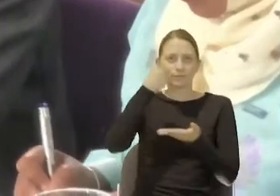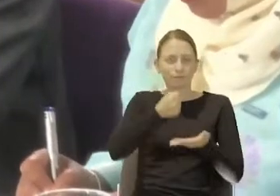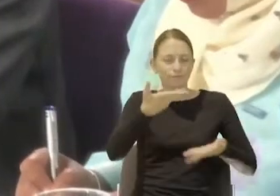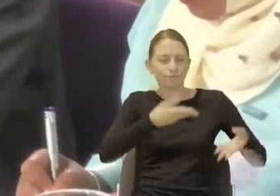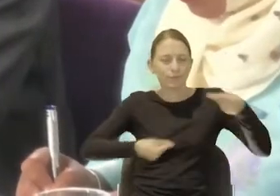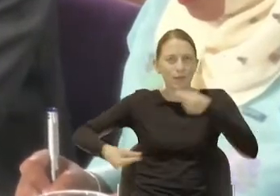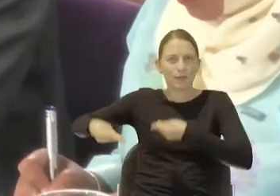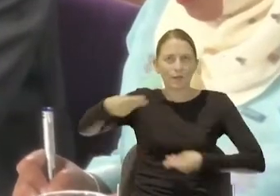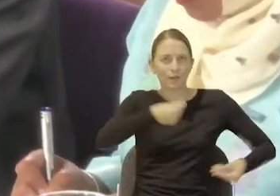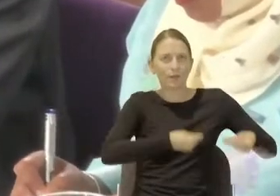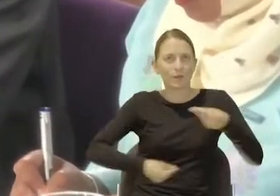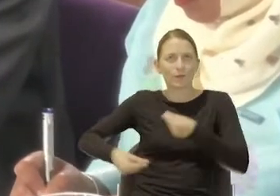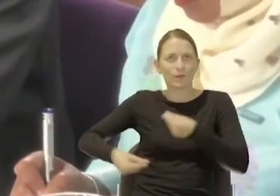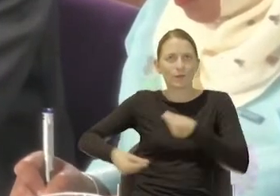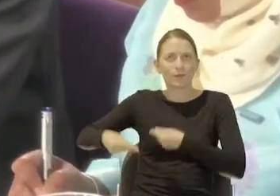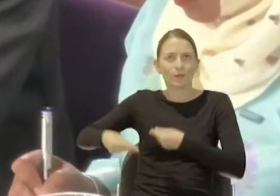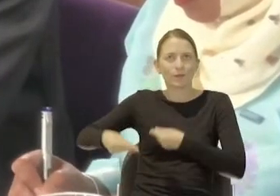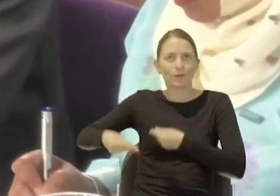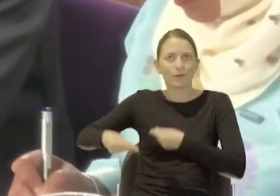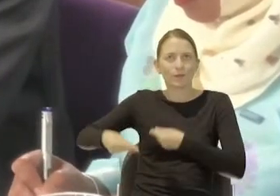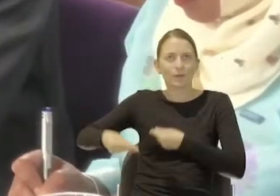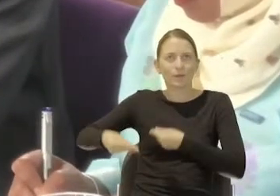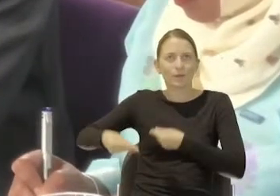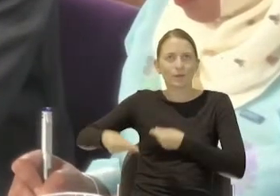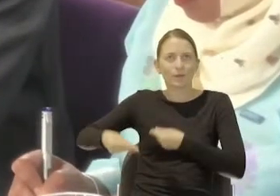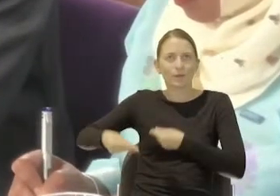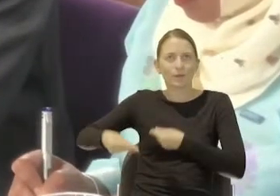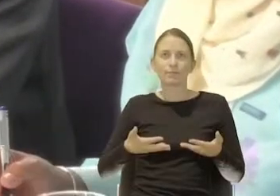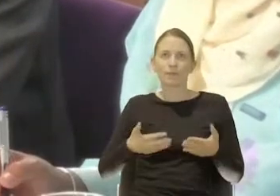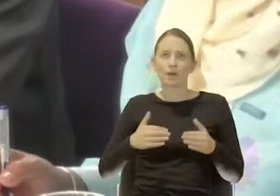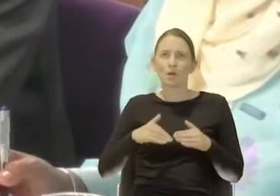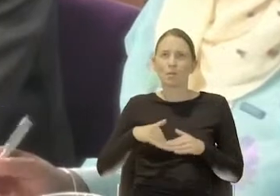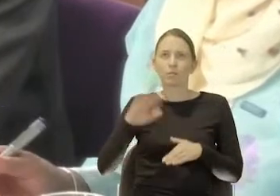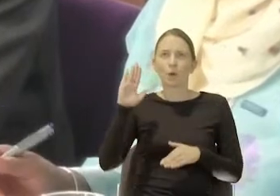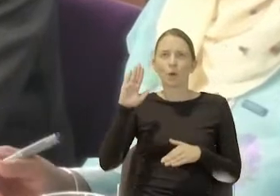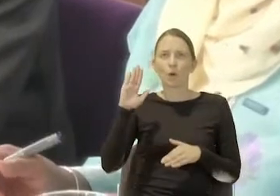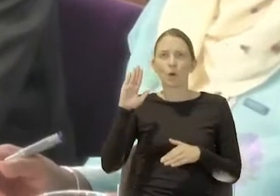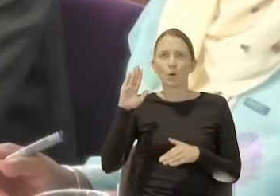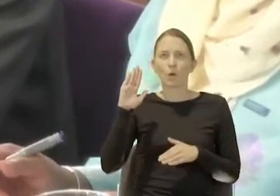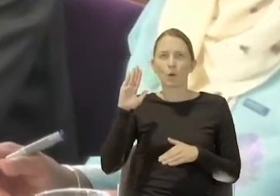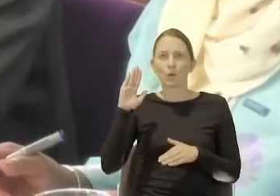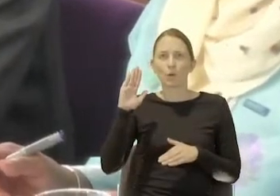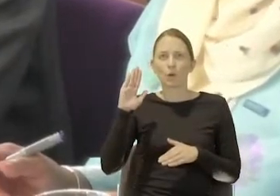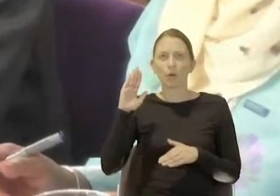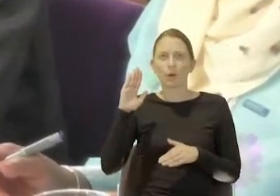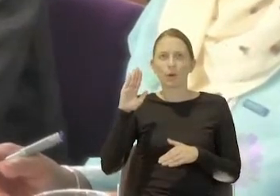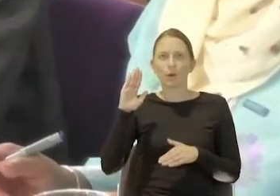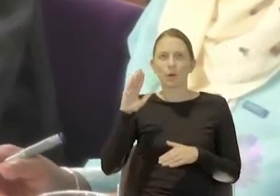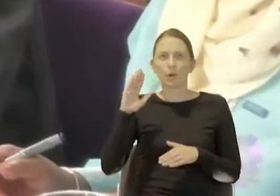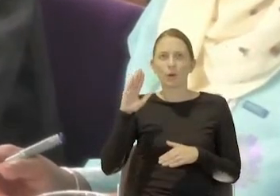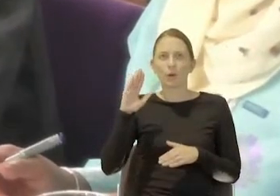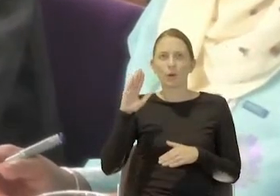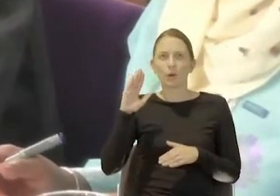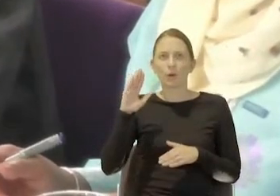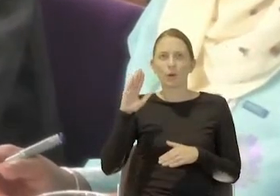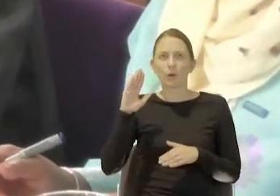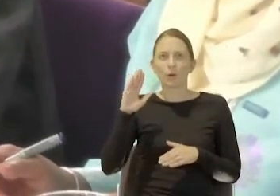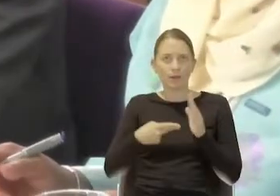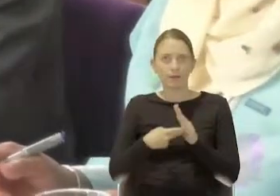General Assembly on UN Habitat planned for later this year in the second committee of the General